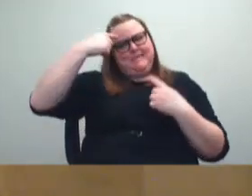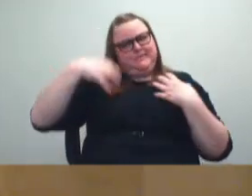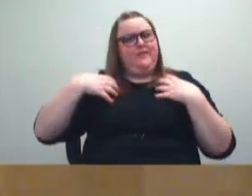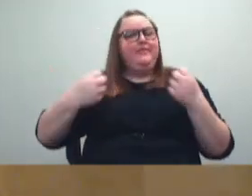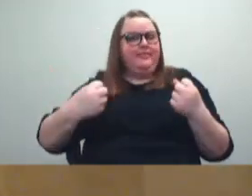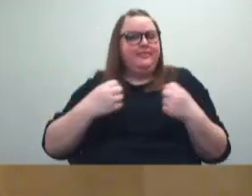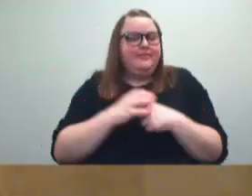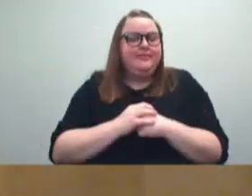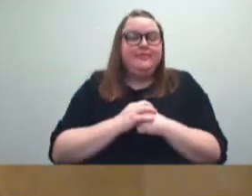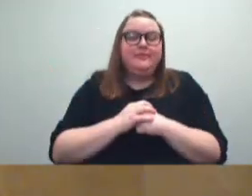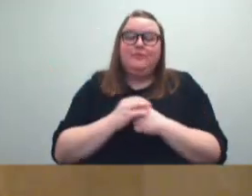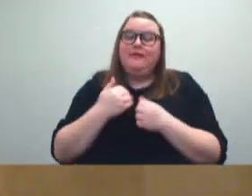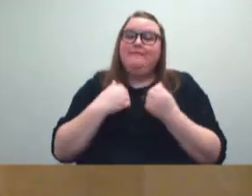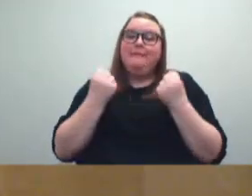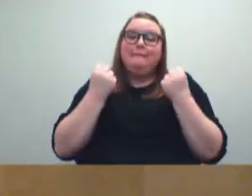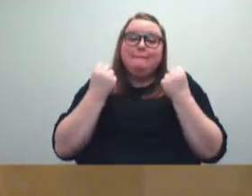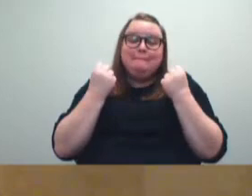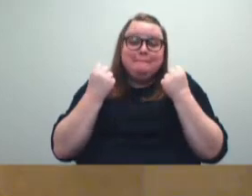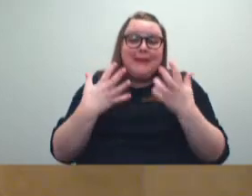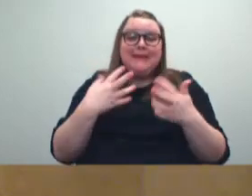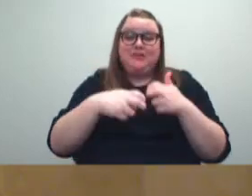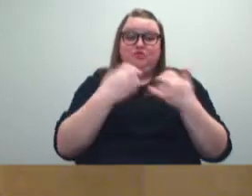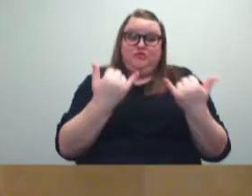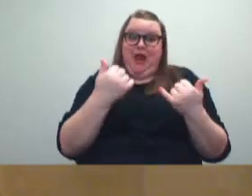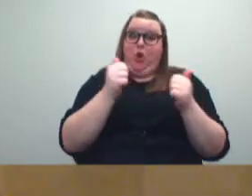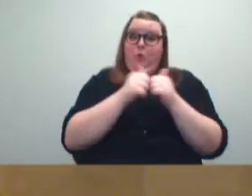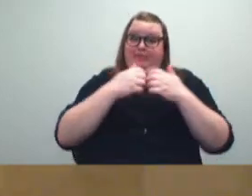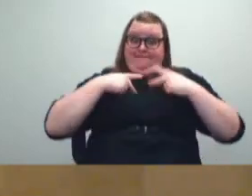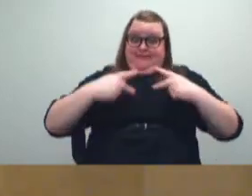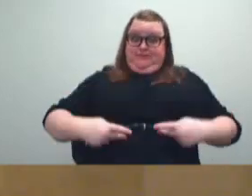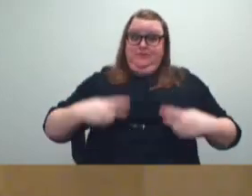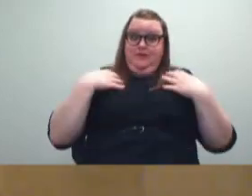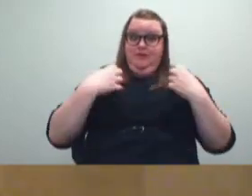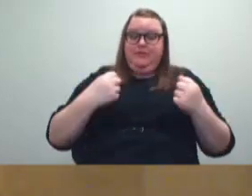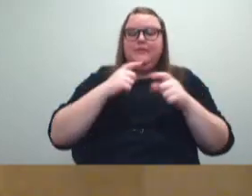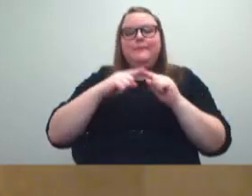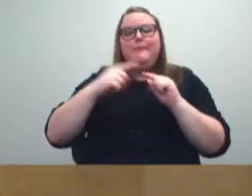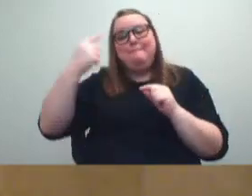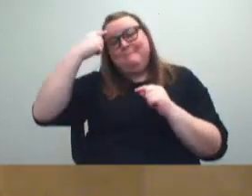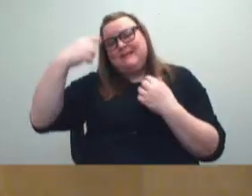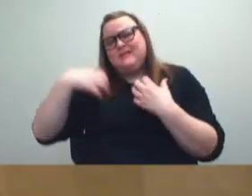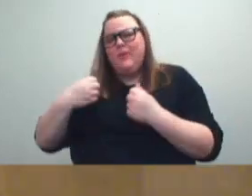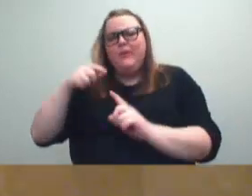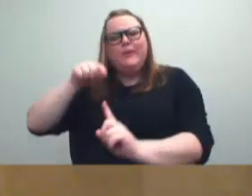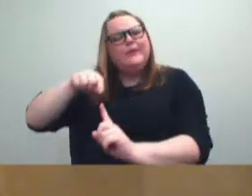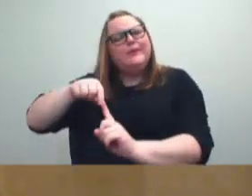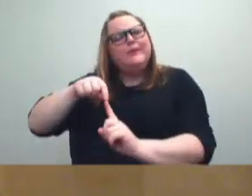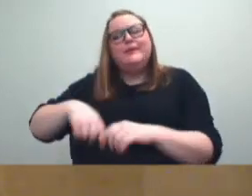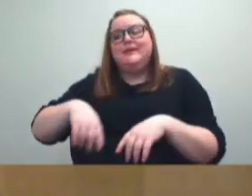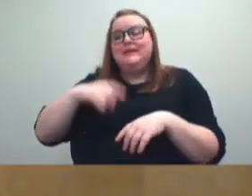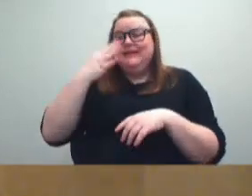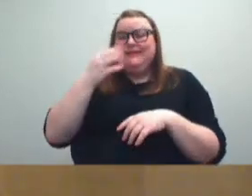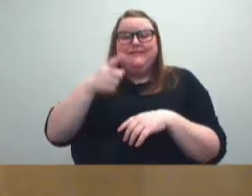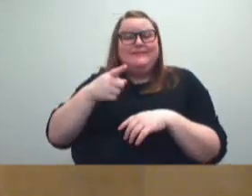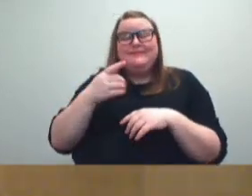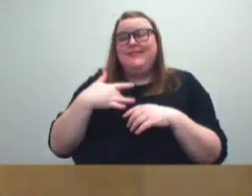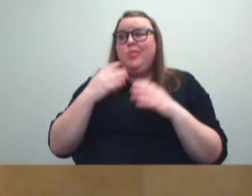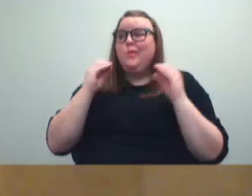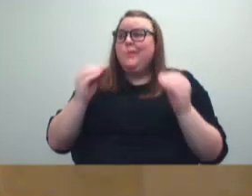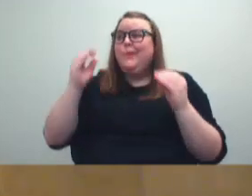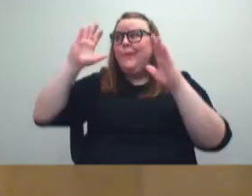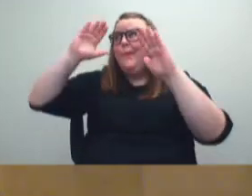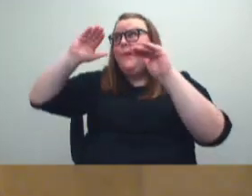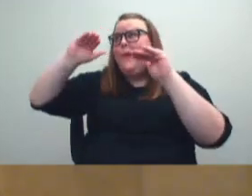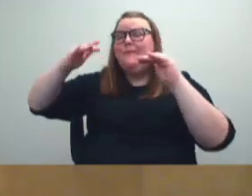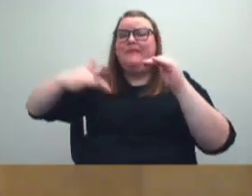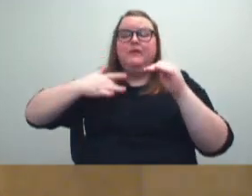people's personal health, but mental health right now, when we don't have hope and we are constantly wondering about what might drop out, is a very